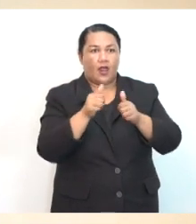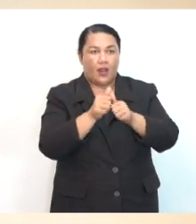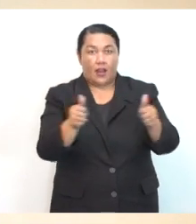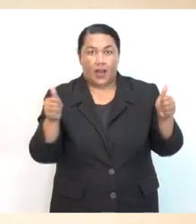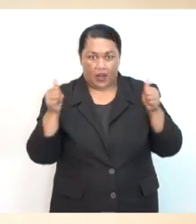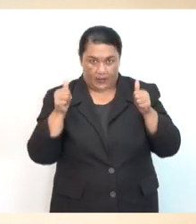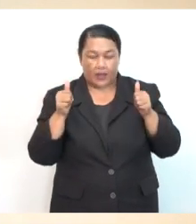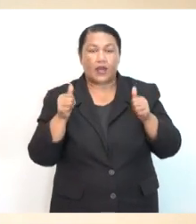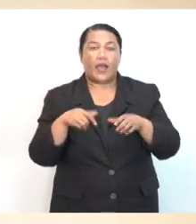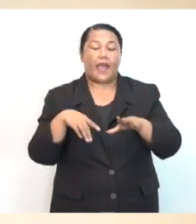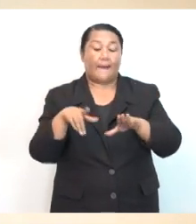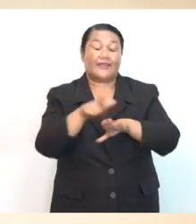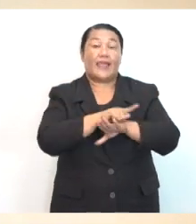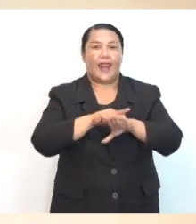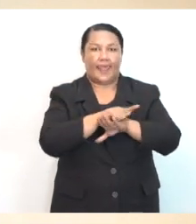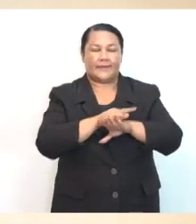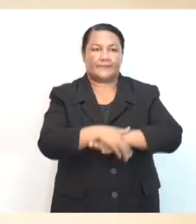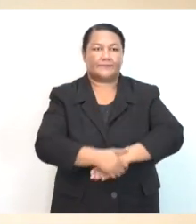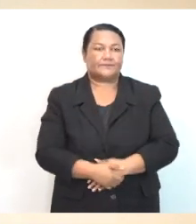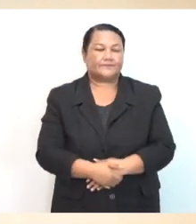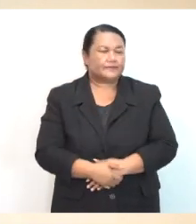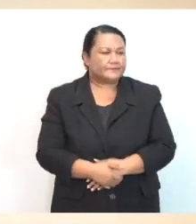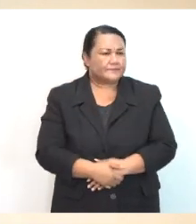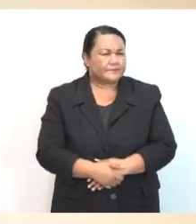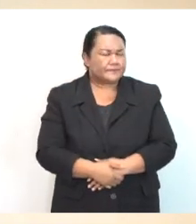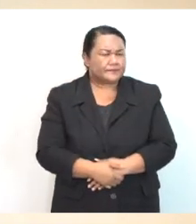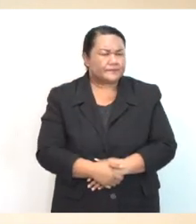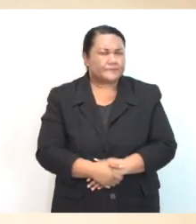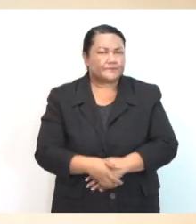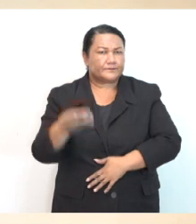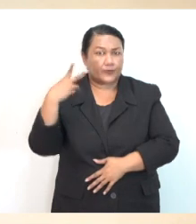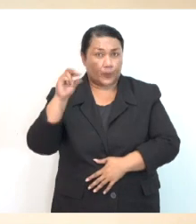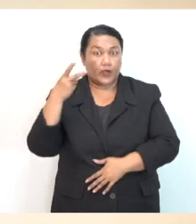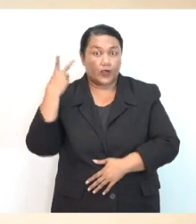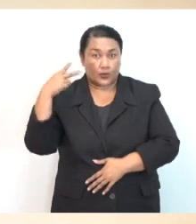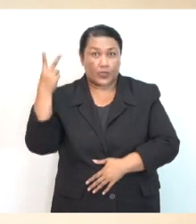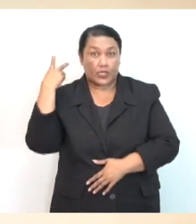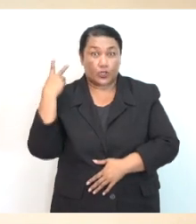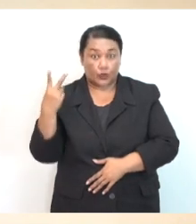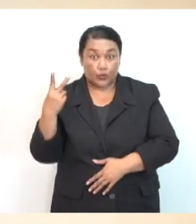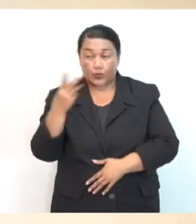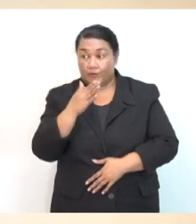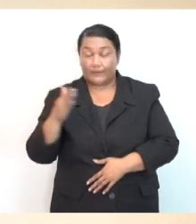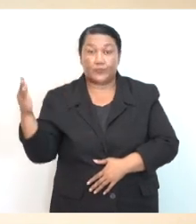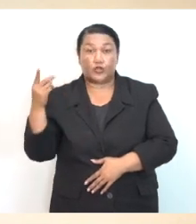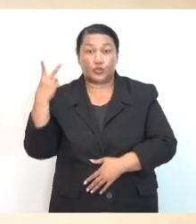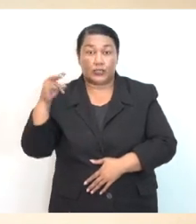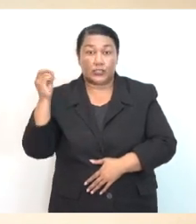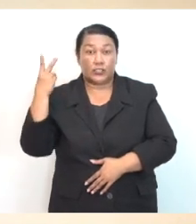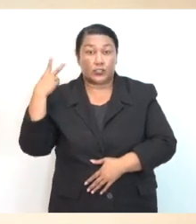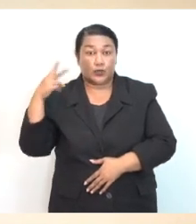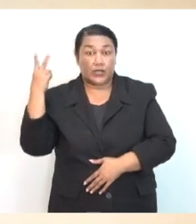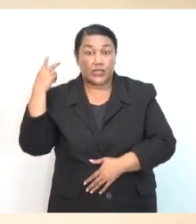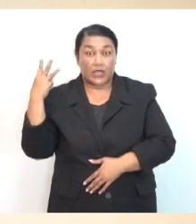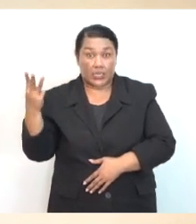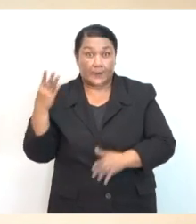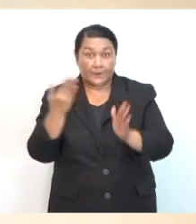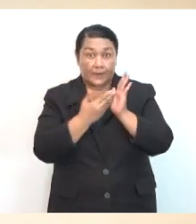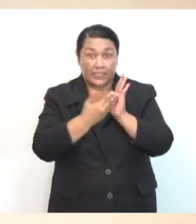any policy matter, the People's Coalition government will carry out extensive consultations before cabinet approval is sought for the drafting